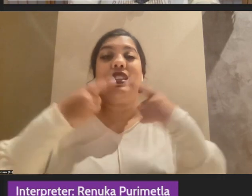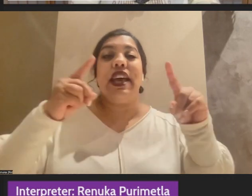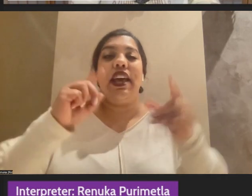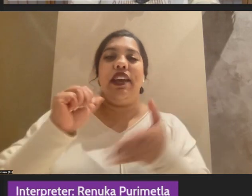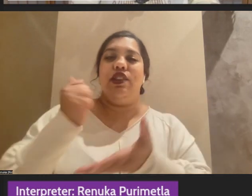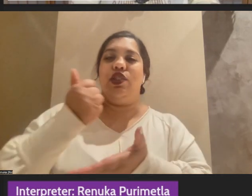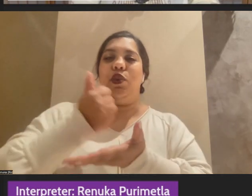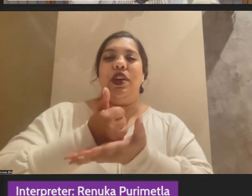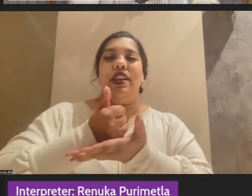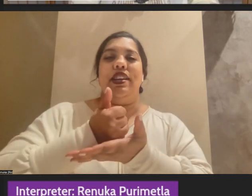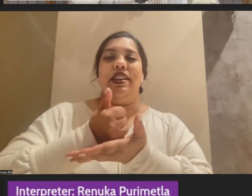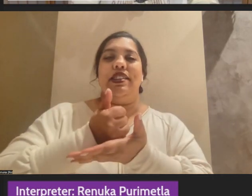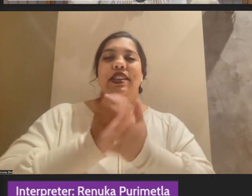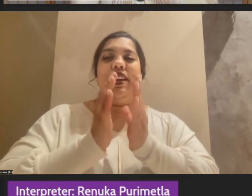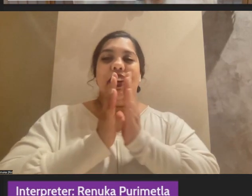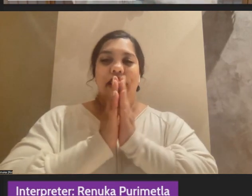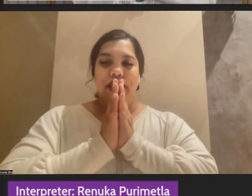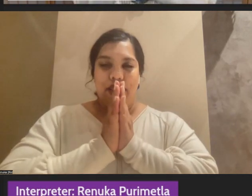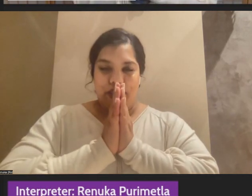And so it is.